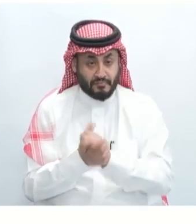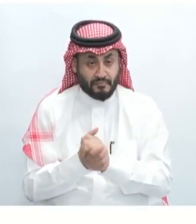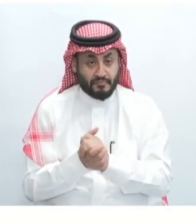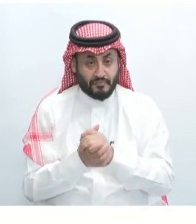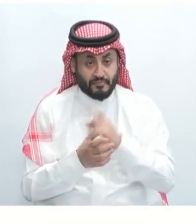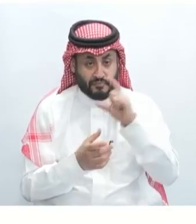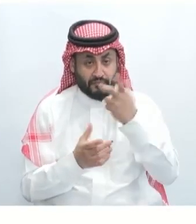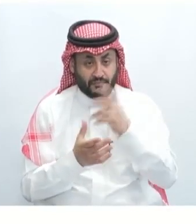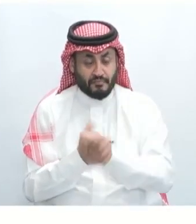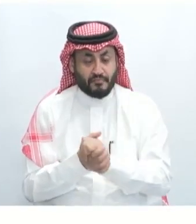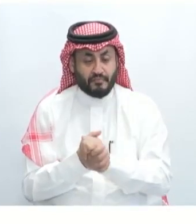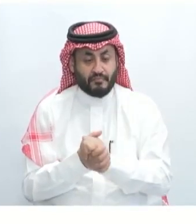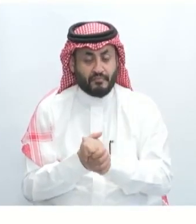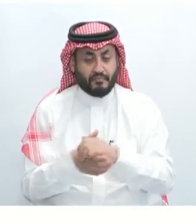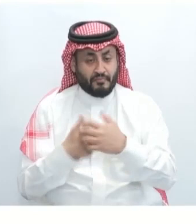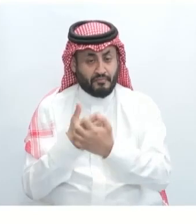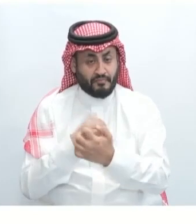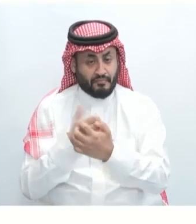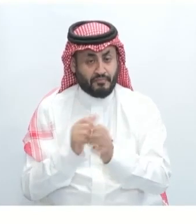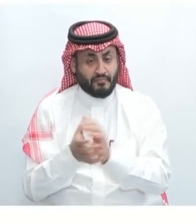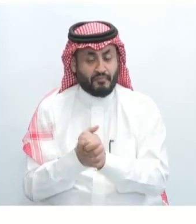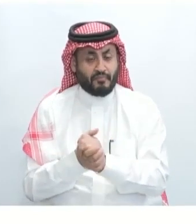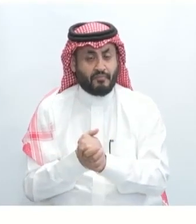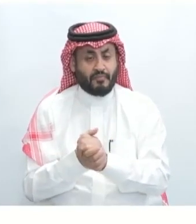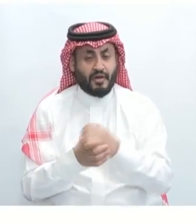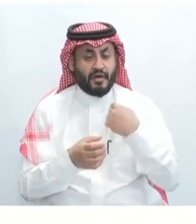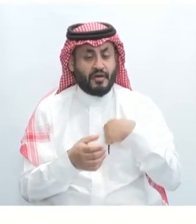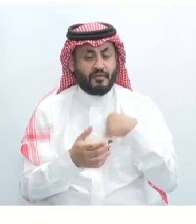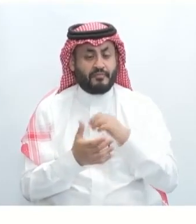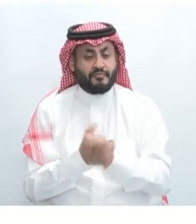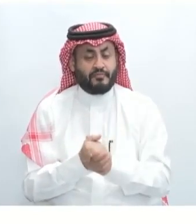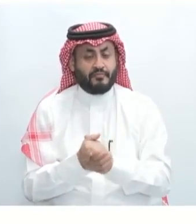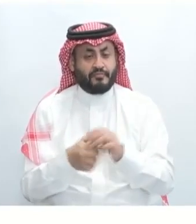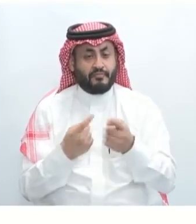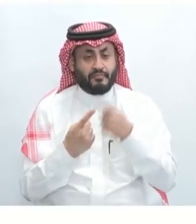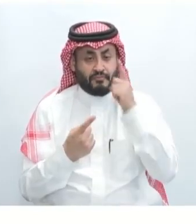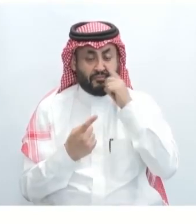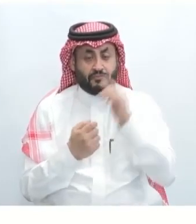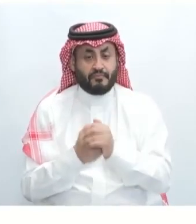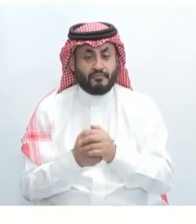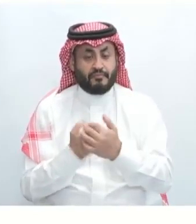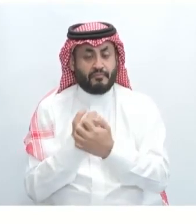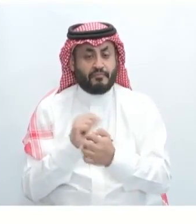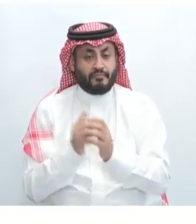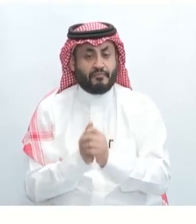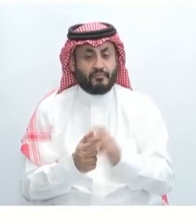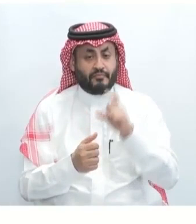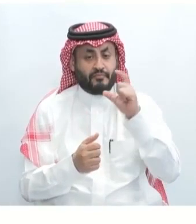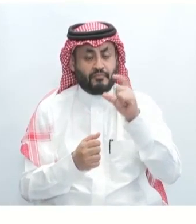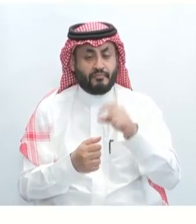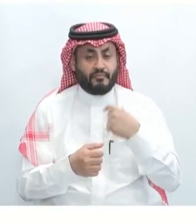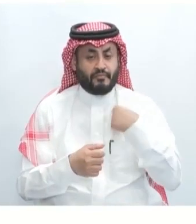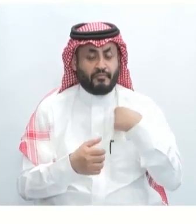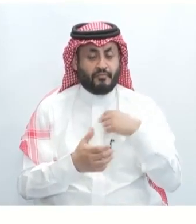they blue? Are they orange? Are they white? They are yellow and orange and blue and